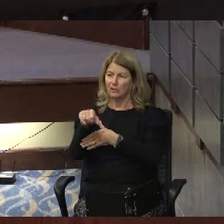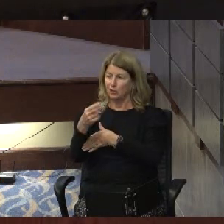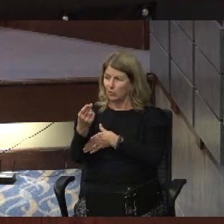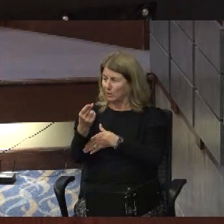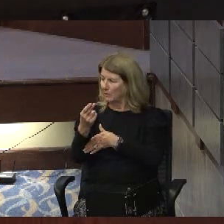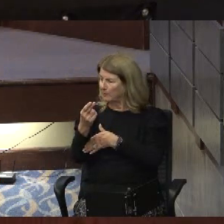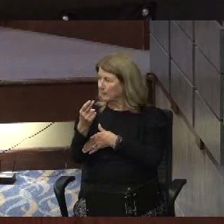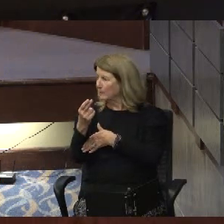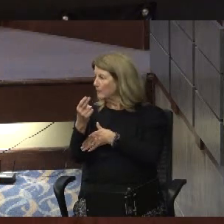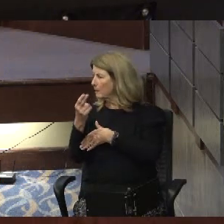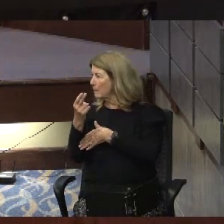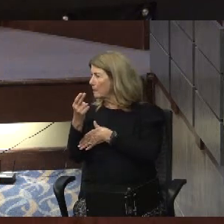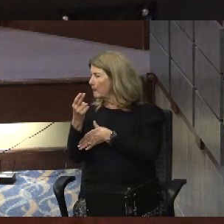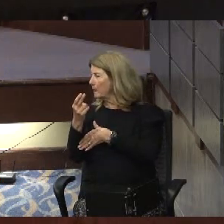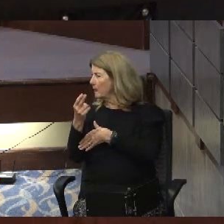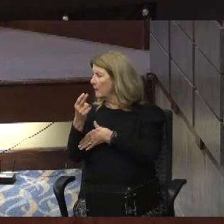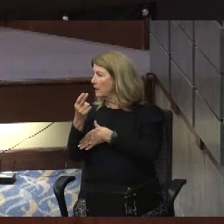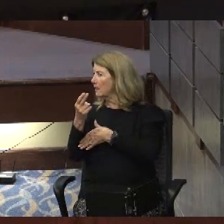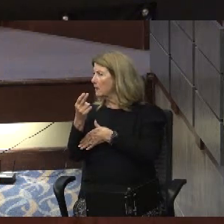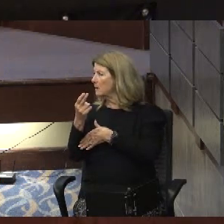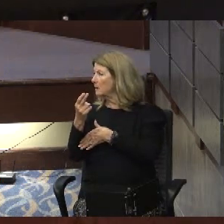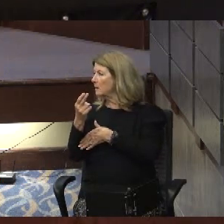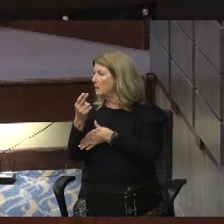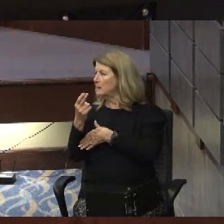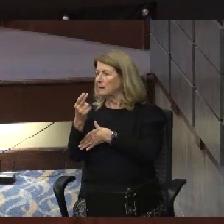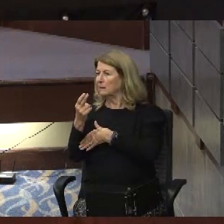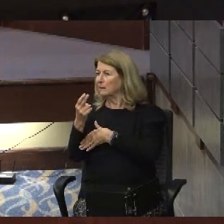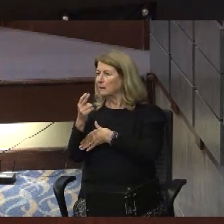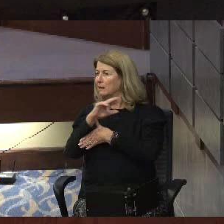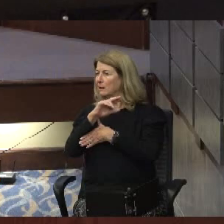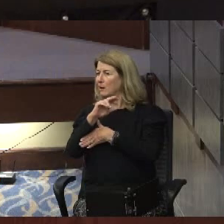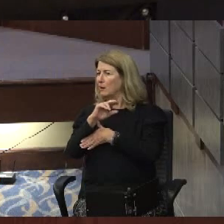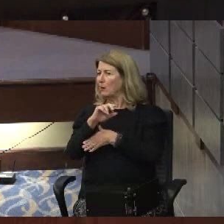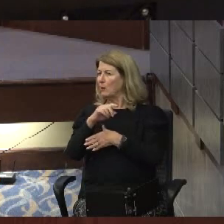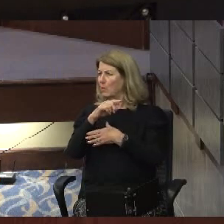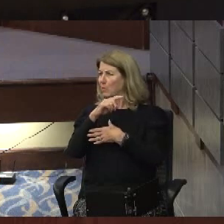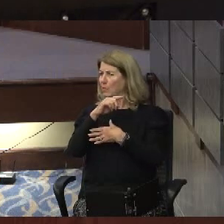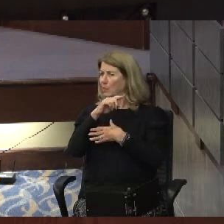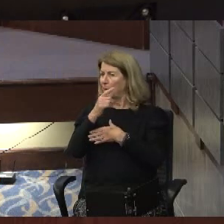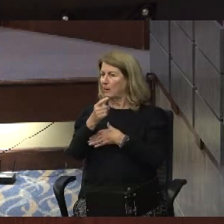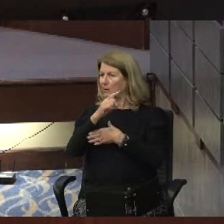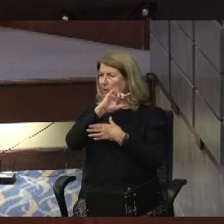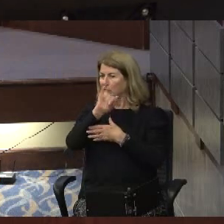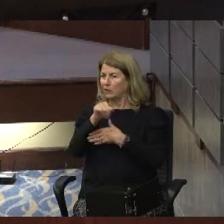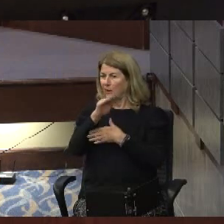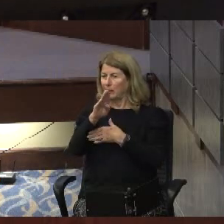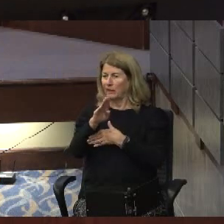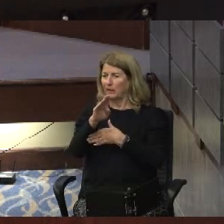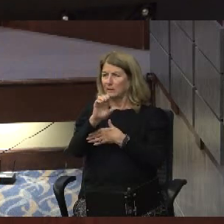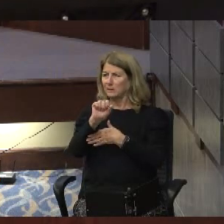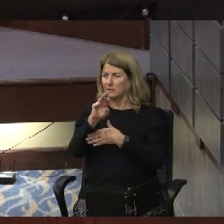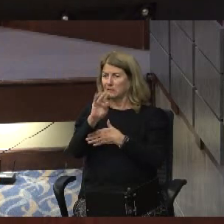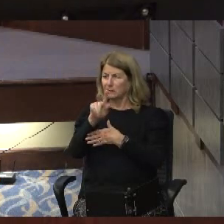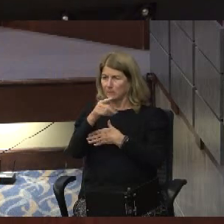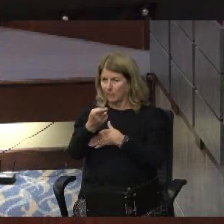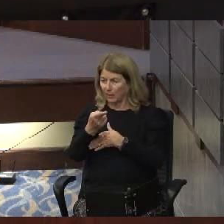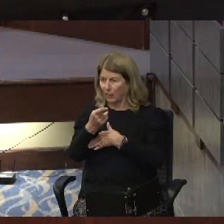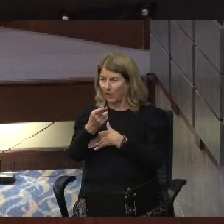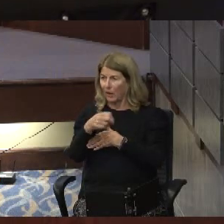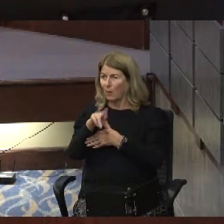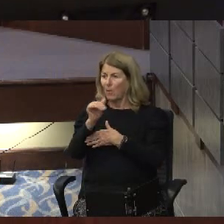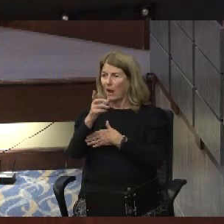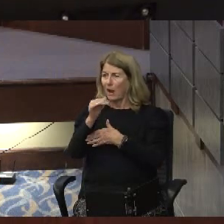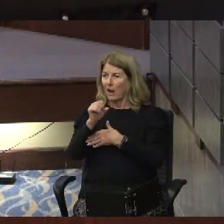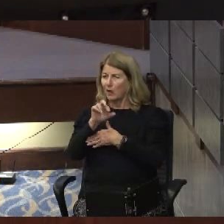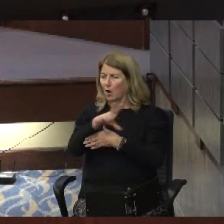Club. And actually, JB, you're here today, right? One of them is written by JB Smith in the Waco Trib. Great article, but good history, and I'm glad that